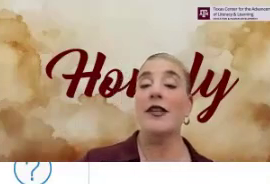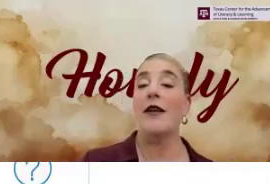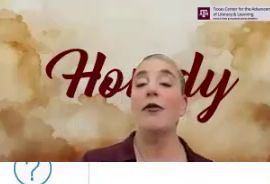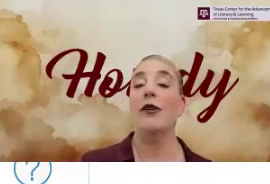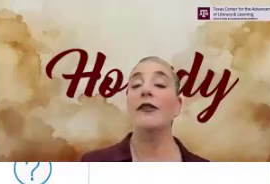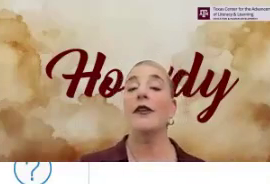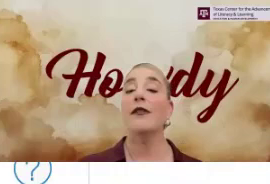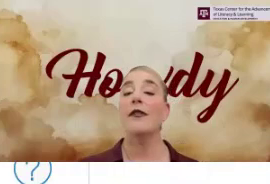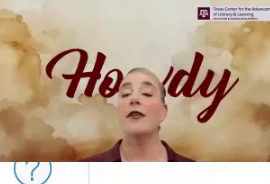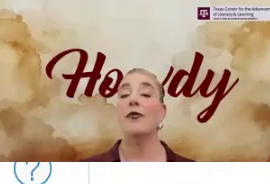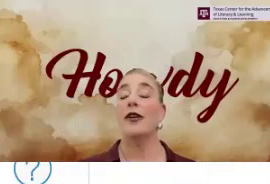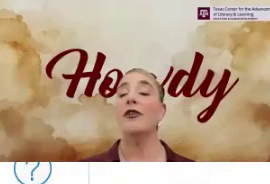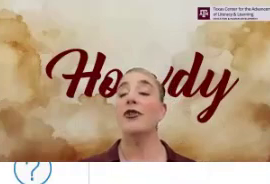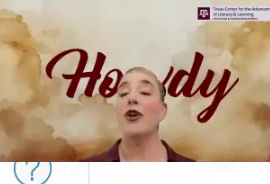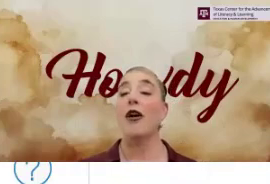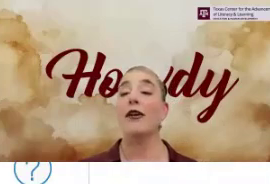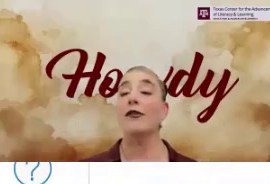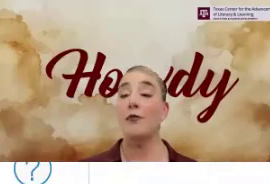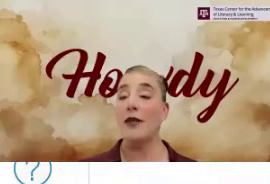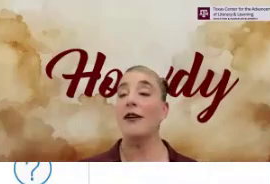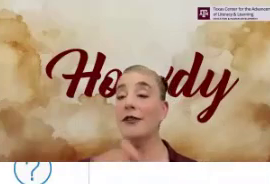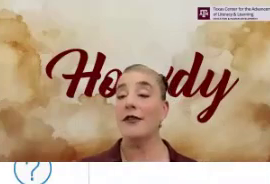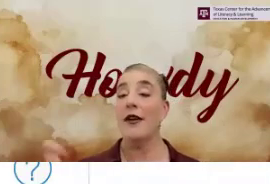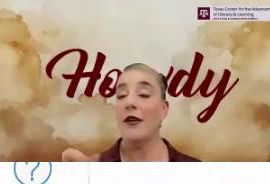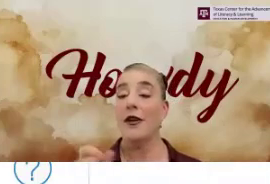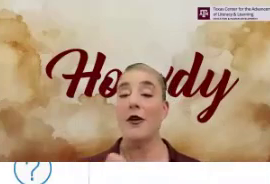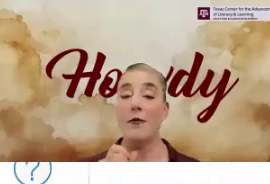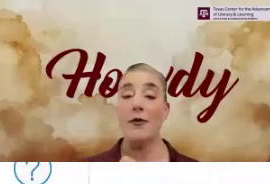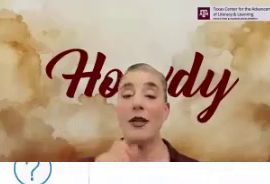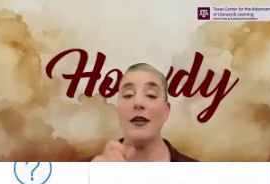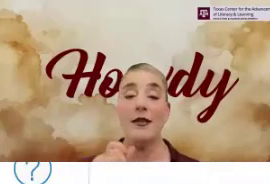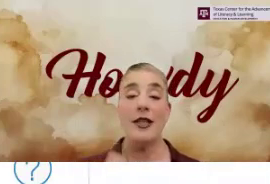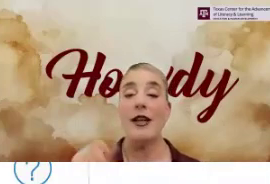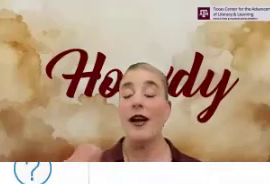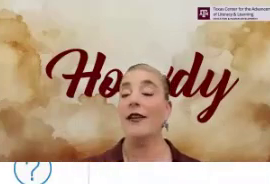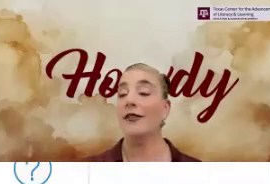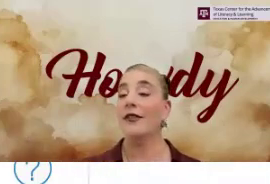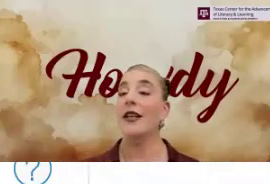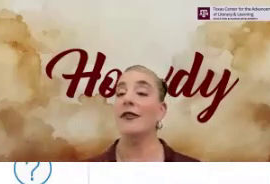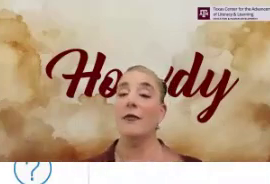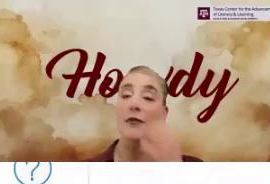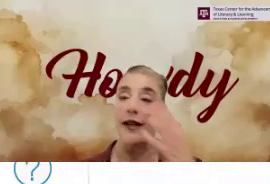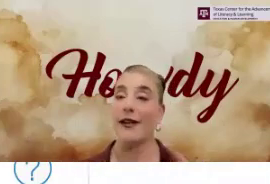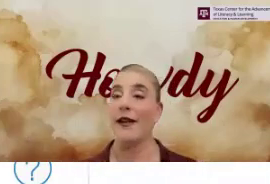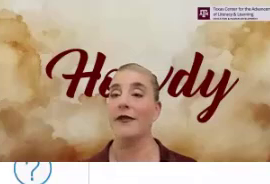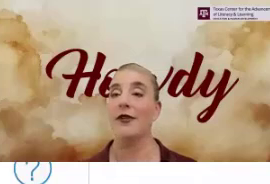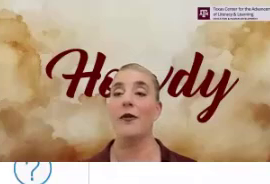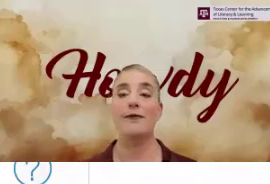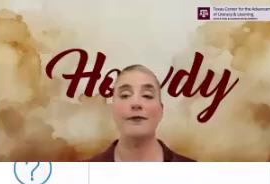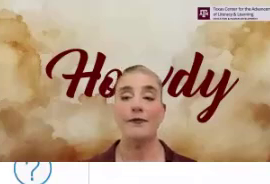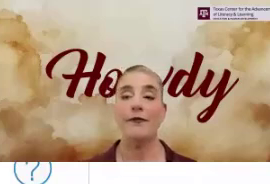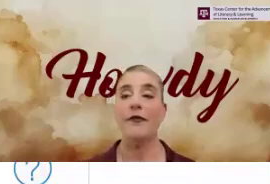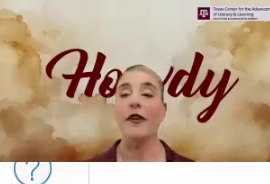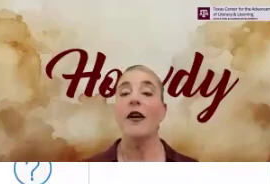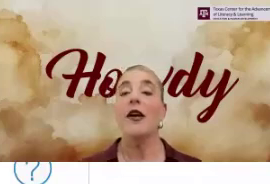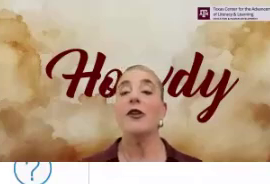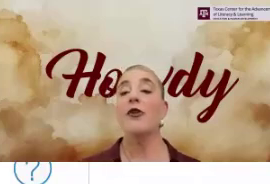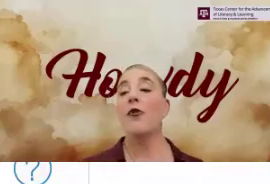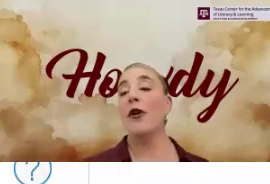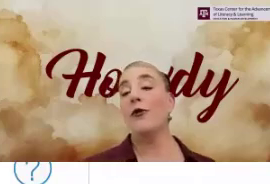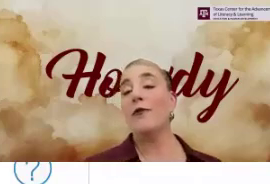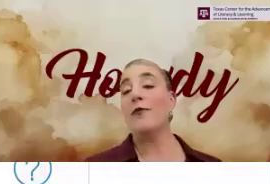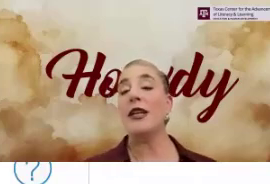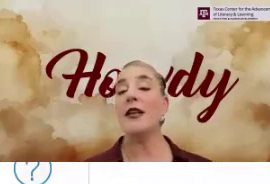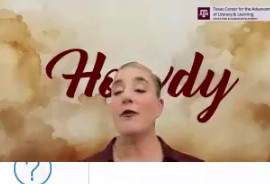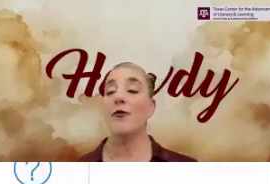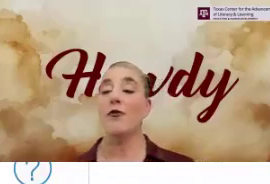to him on the table is a written in chalk is PS, you know, PTSD, something like that. So you